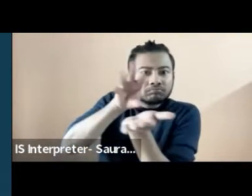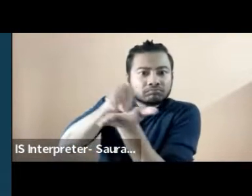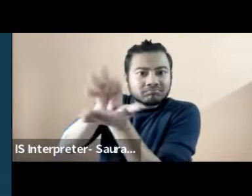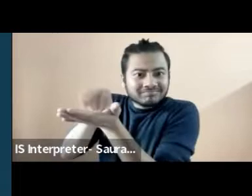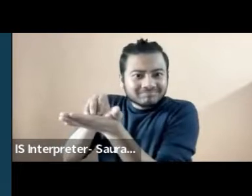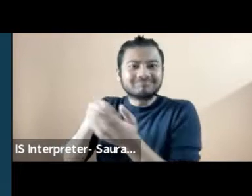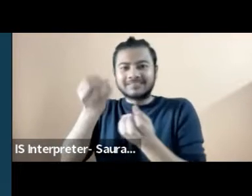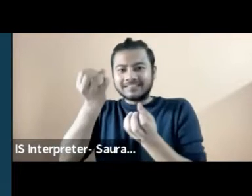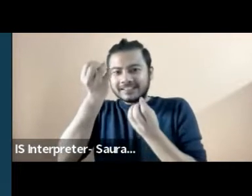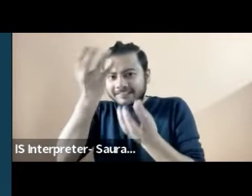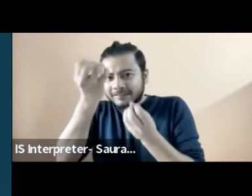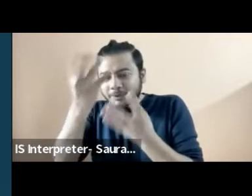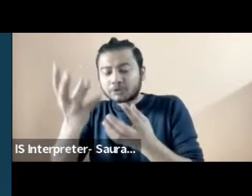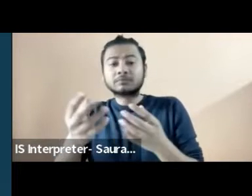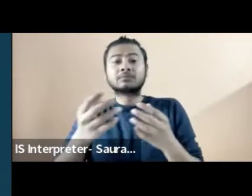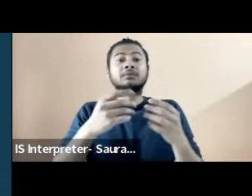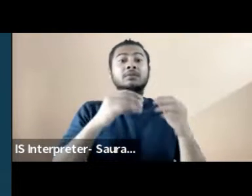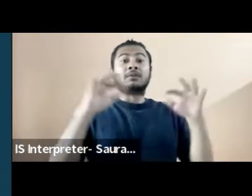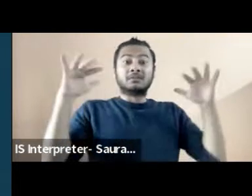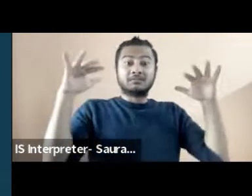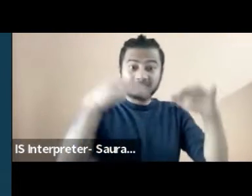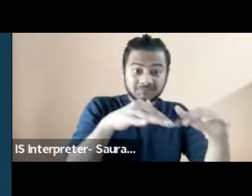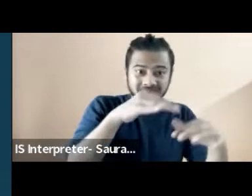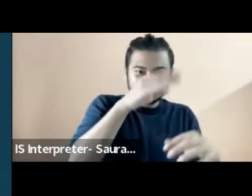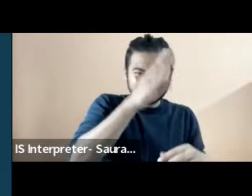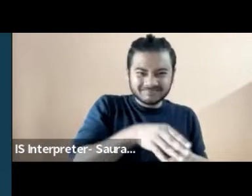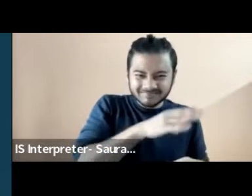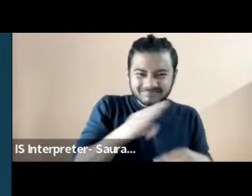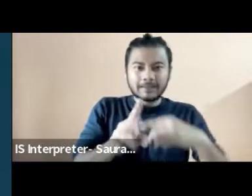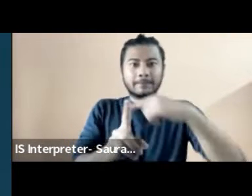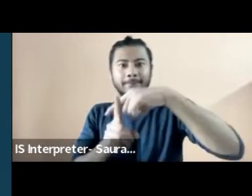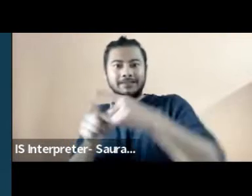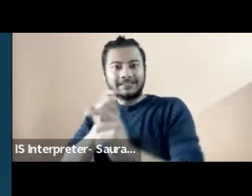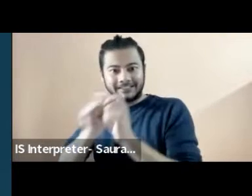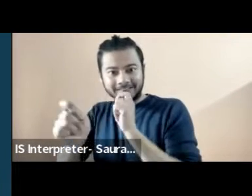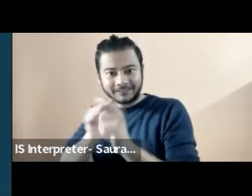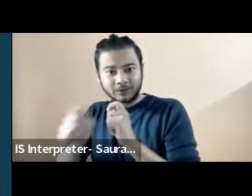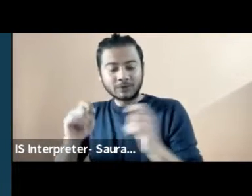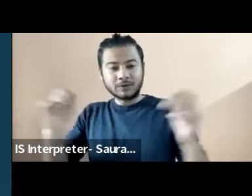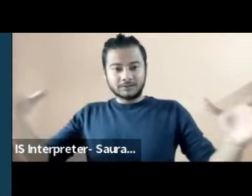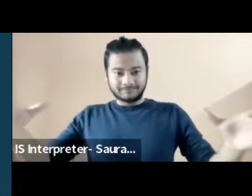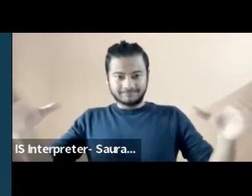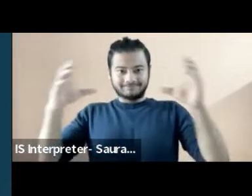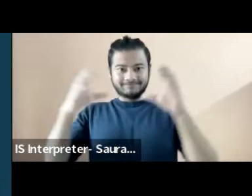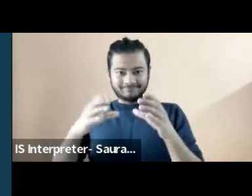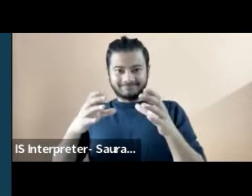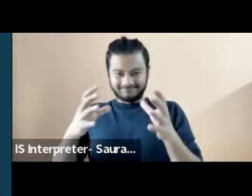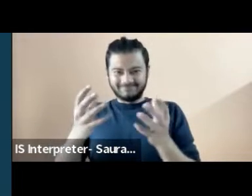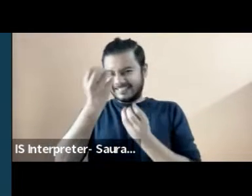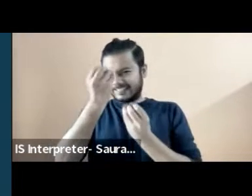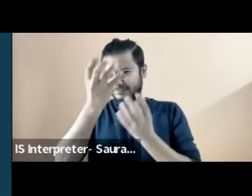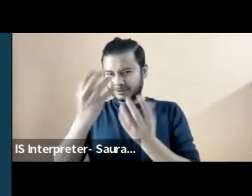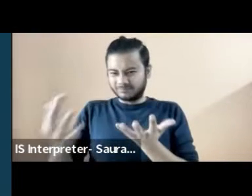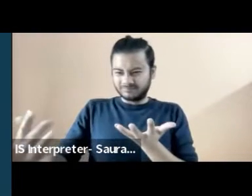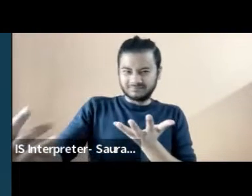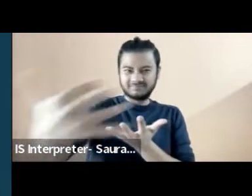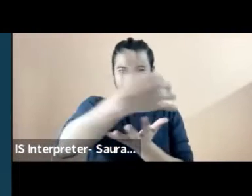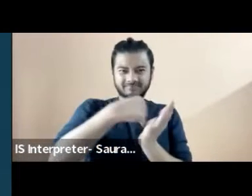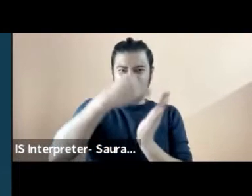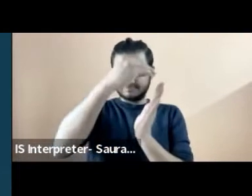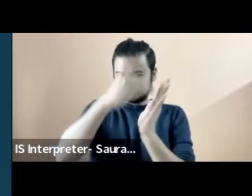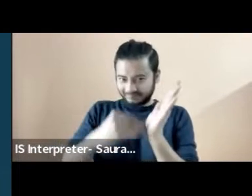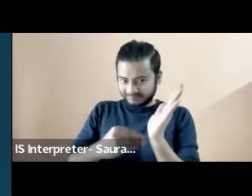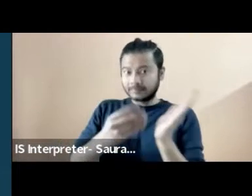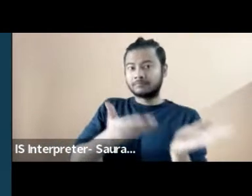and the in-depth interviews. Then we send it out to the witnesses and participants of the in-depth interviews for a member checking. That